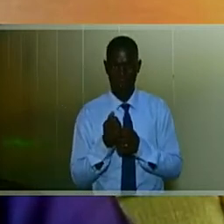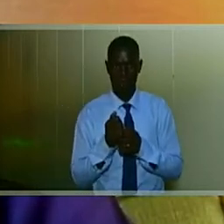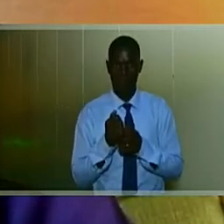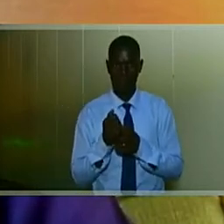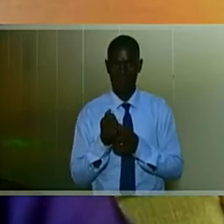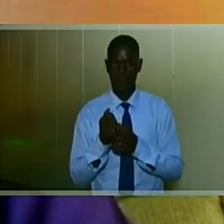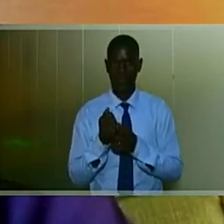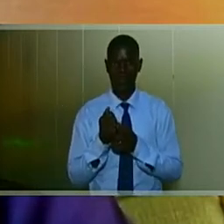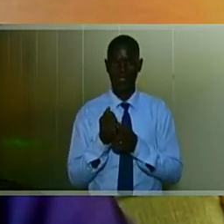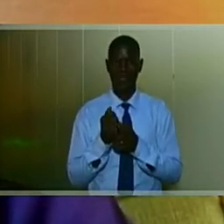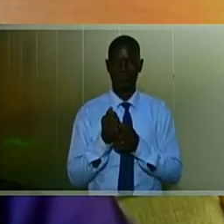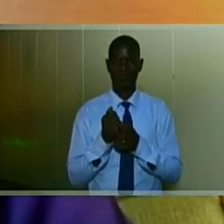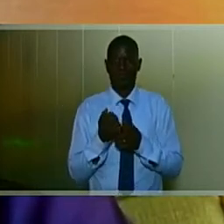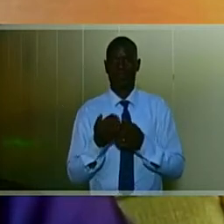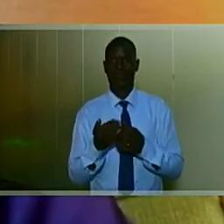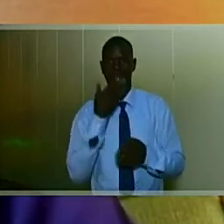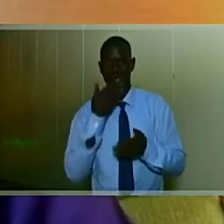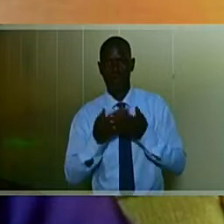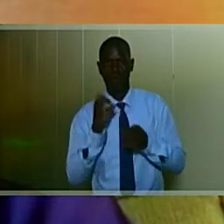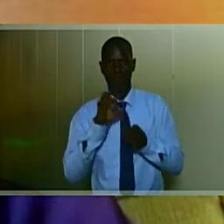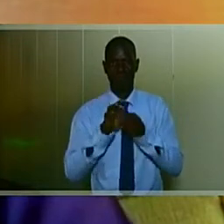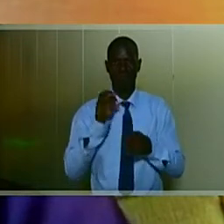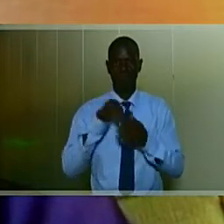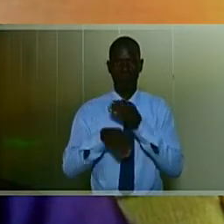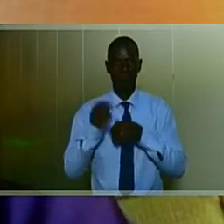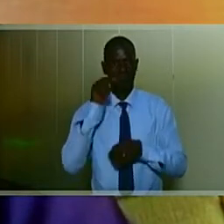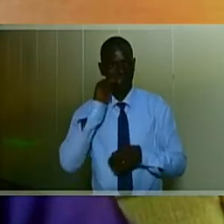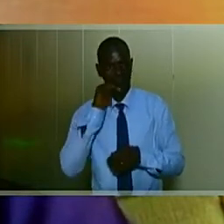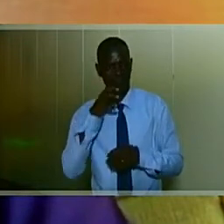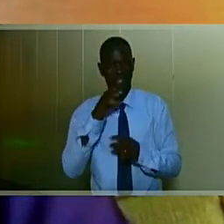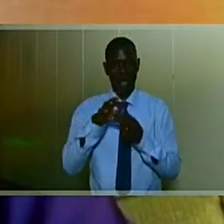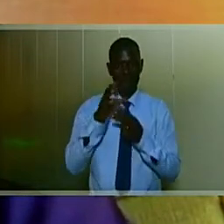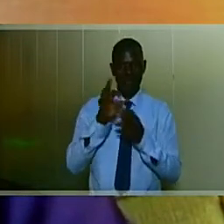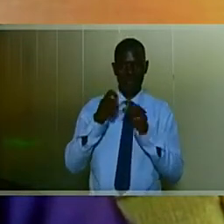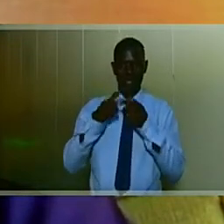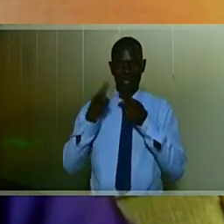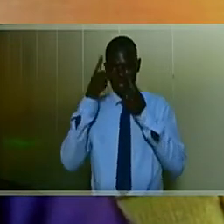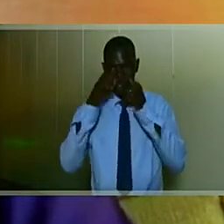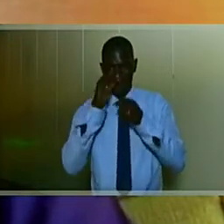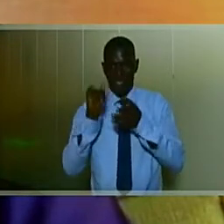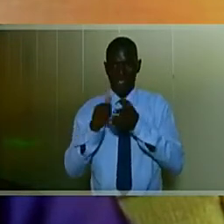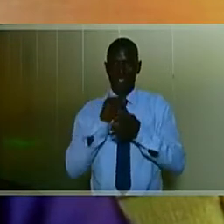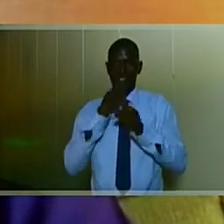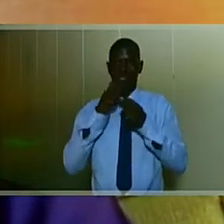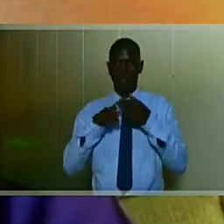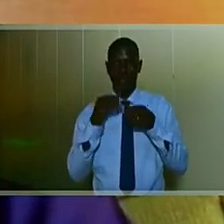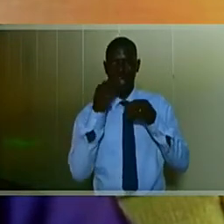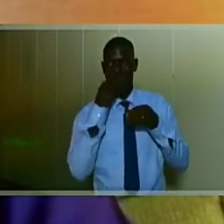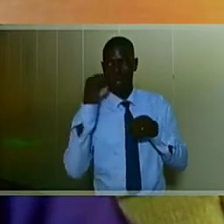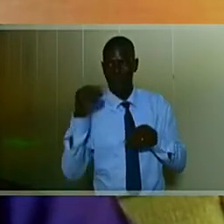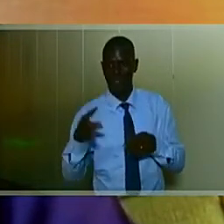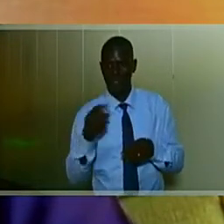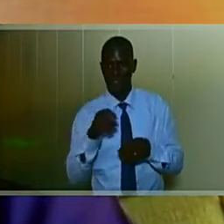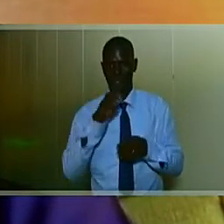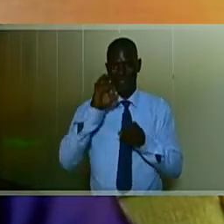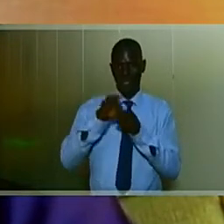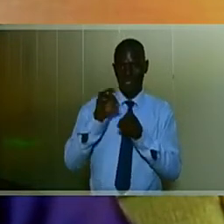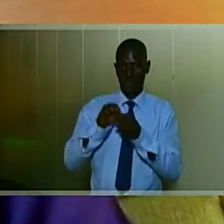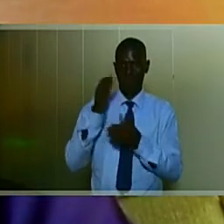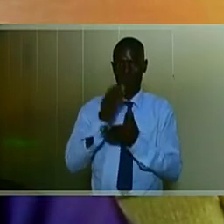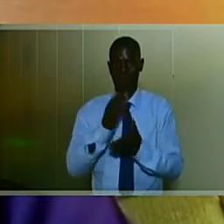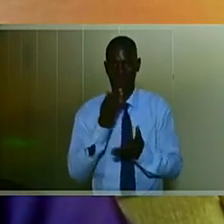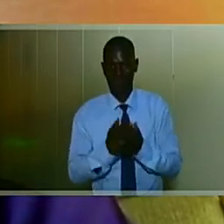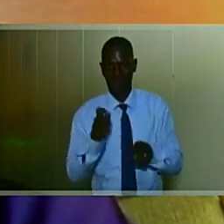and credible election in Nigeria. So therefore, the options we'll be considering is not to abandon the electoral bill like